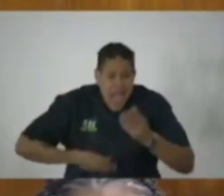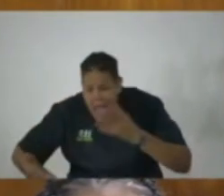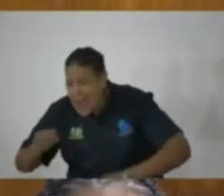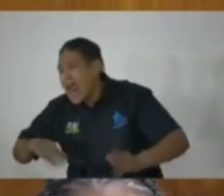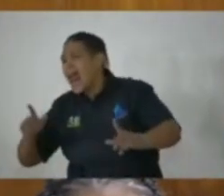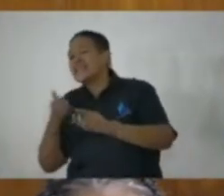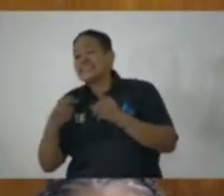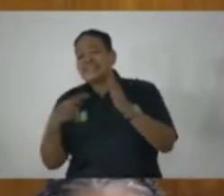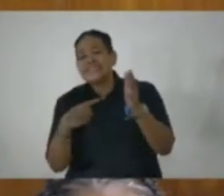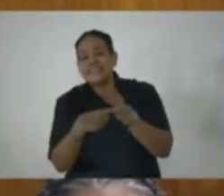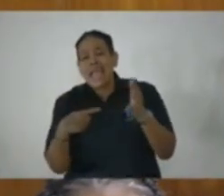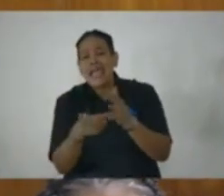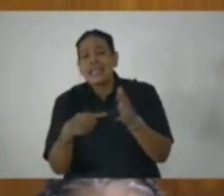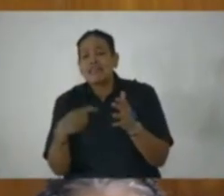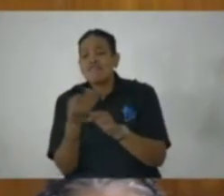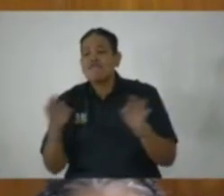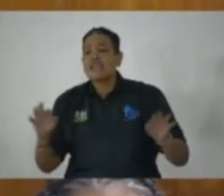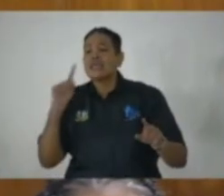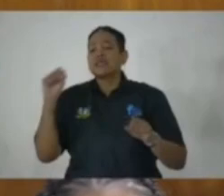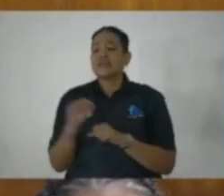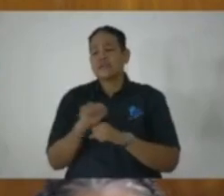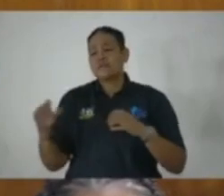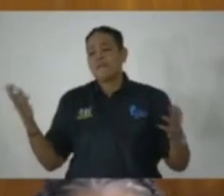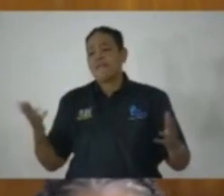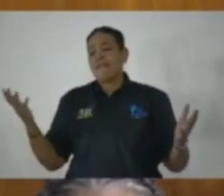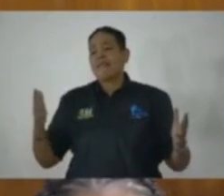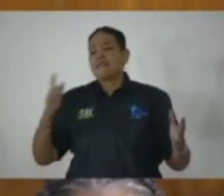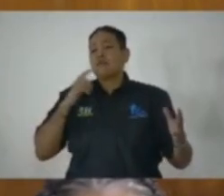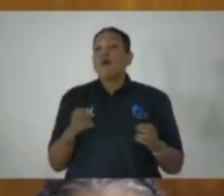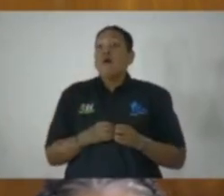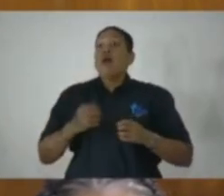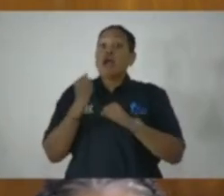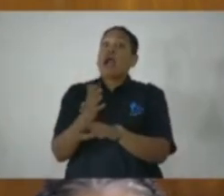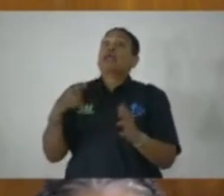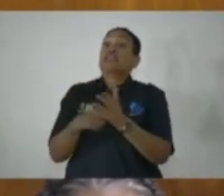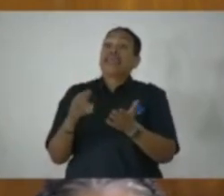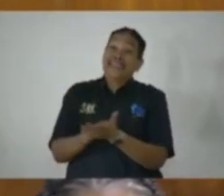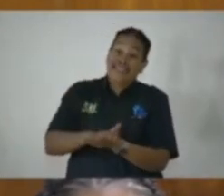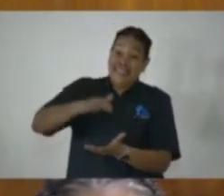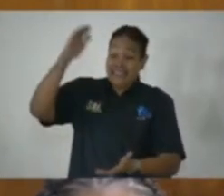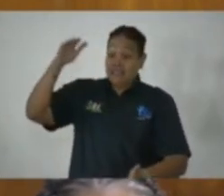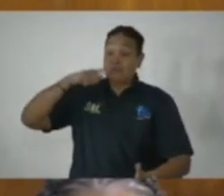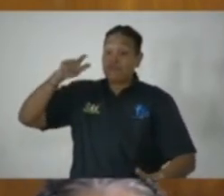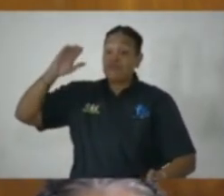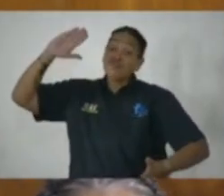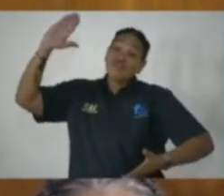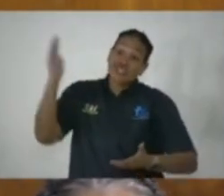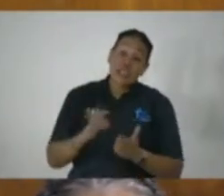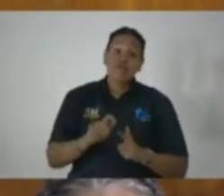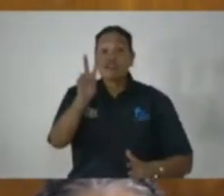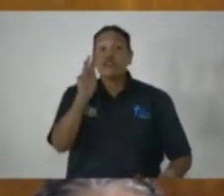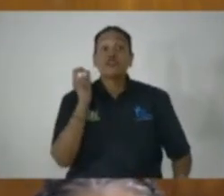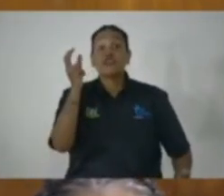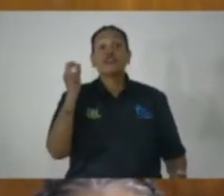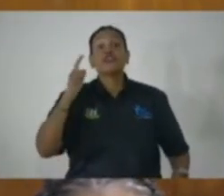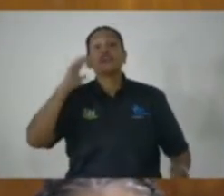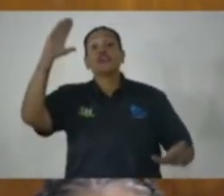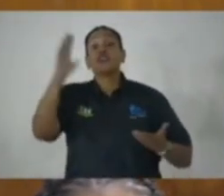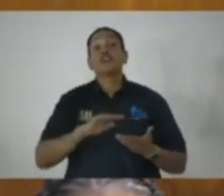was debt-free, well, I mean actually ballooned the debt. The truth is it dropped from 212